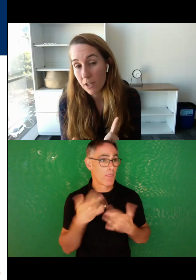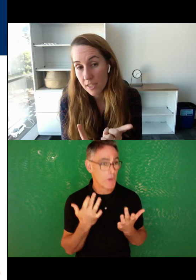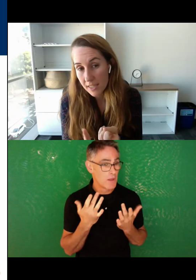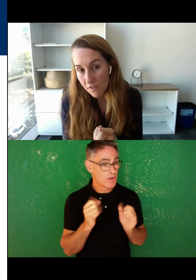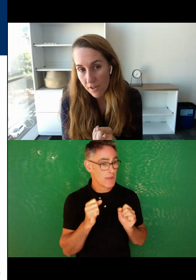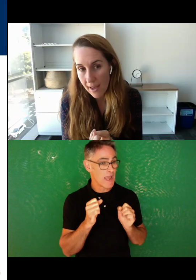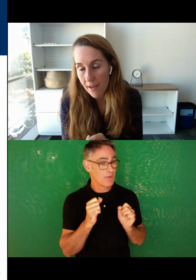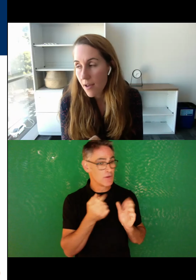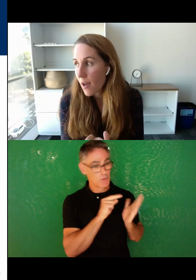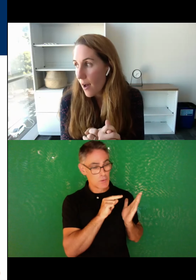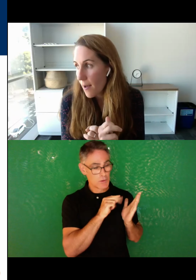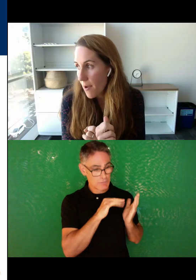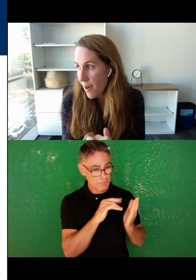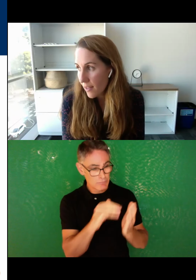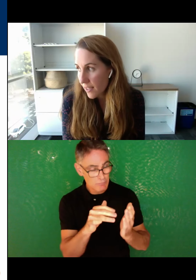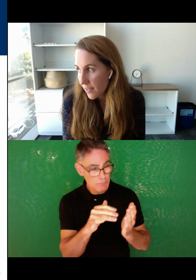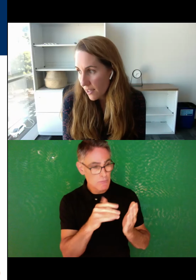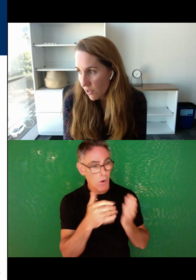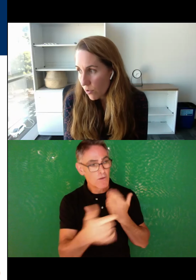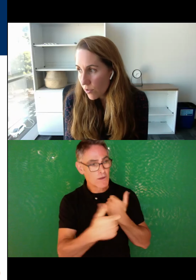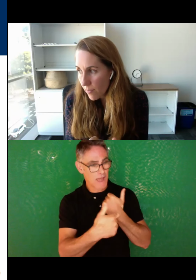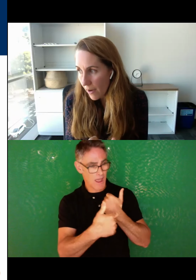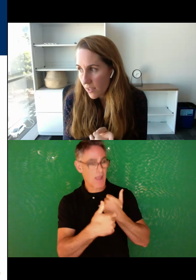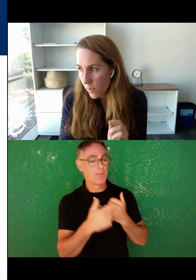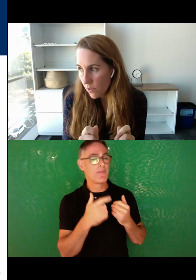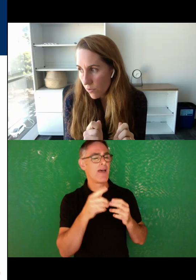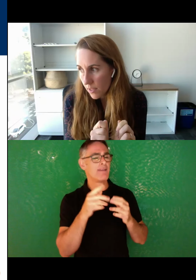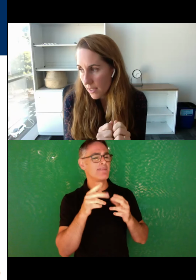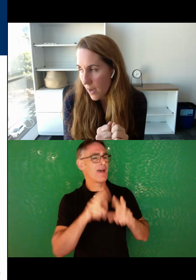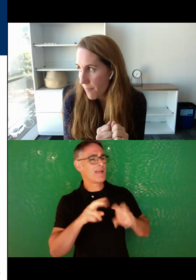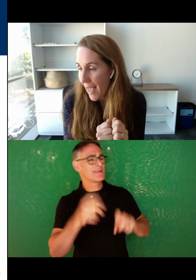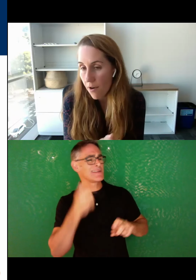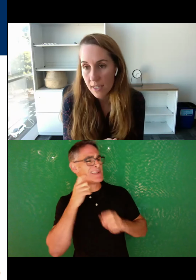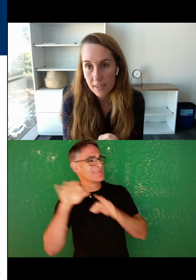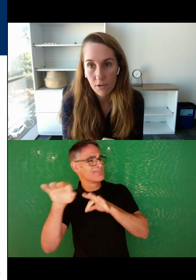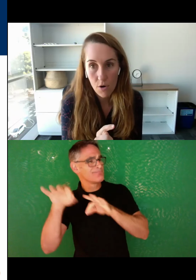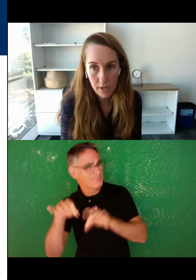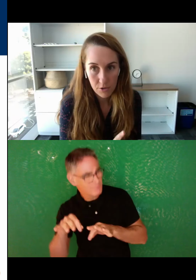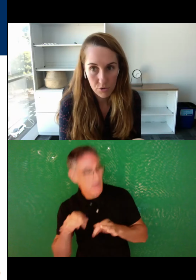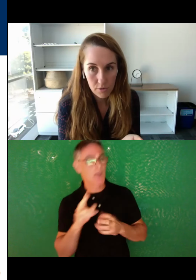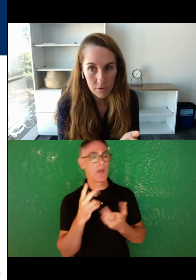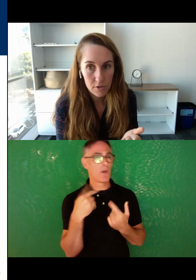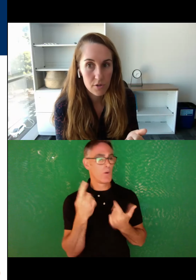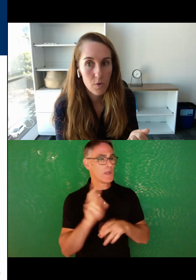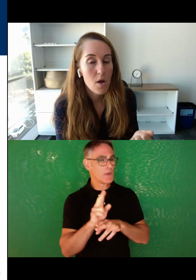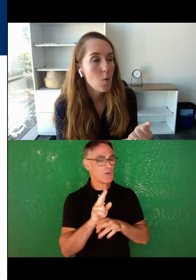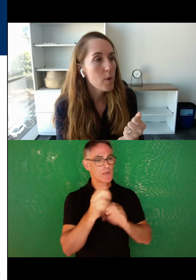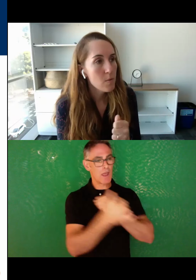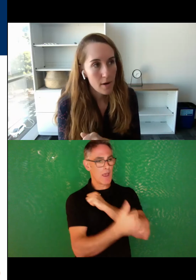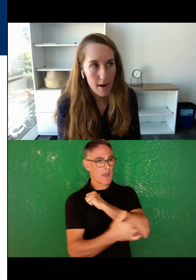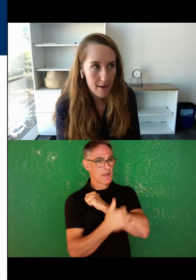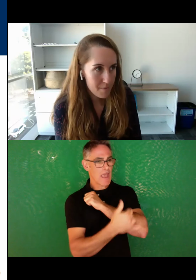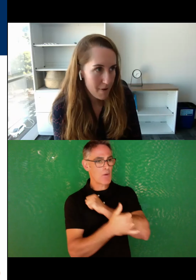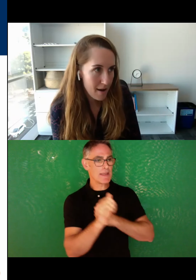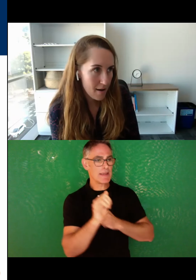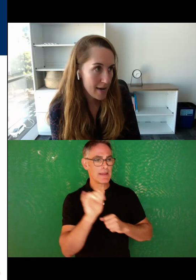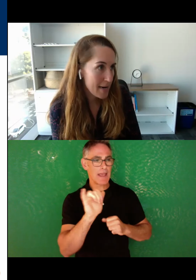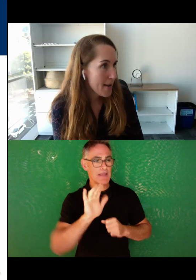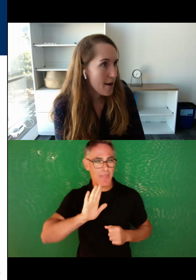what we actually did for that analysis that I just told you about is we used counties as their own controls. So we were